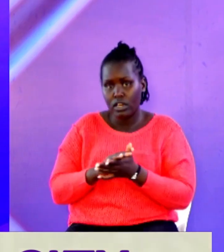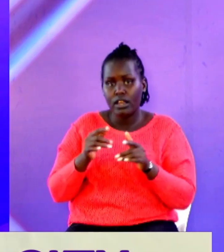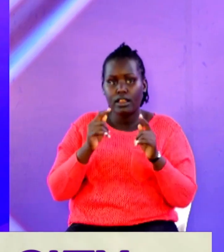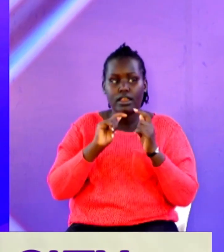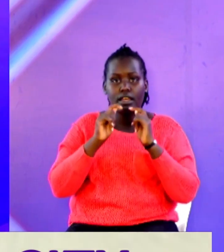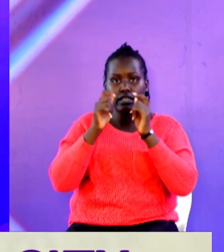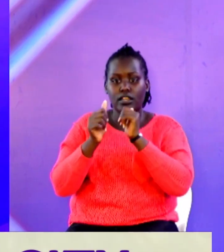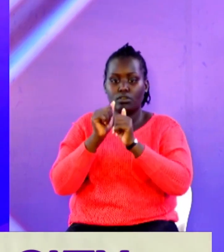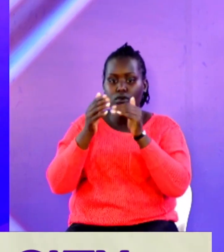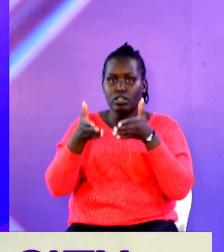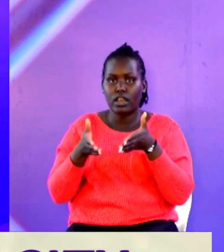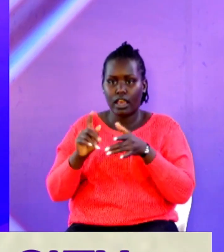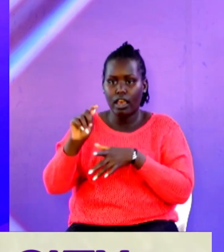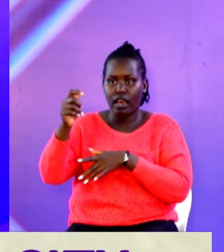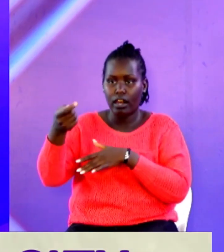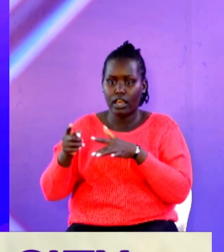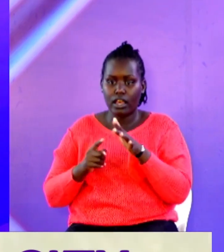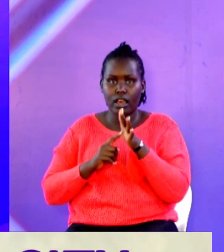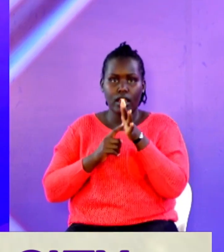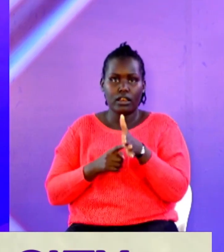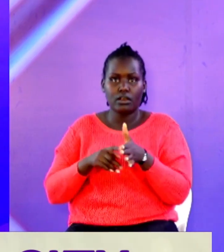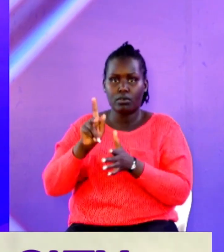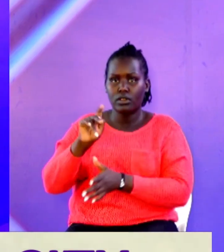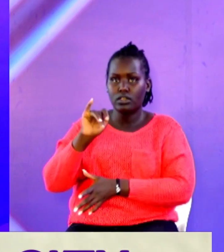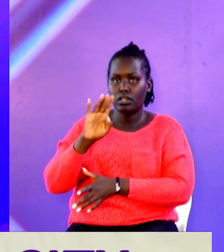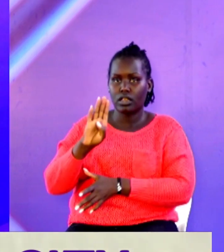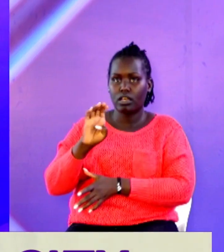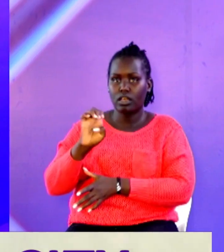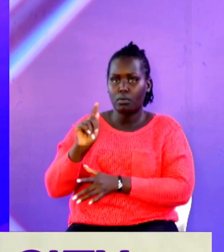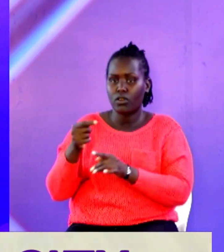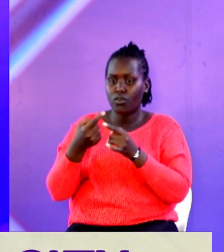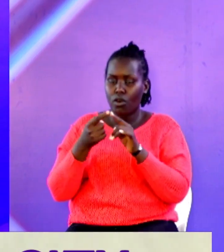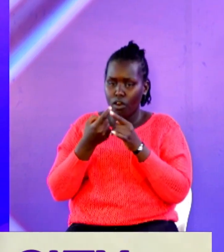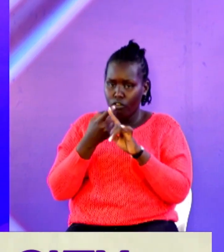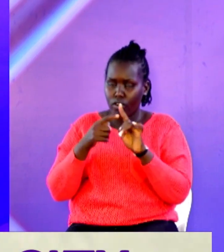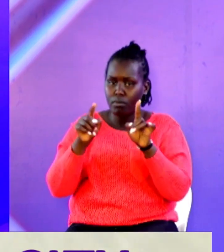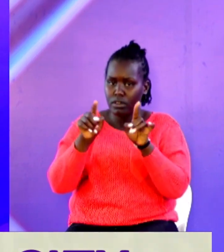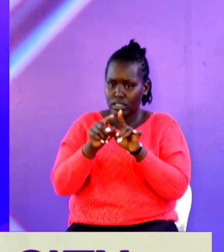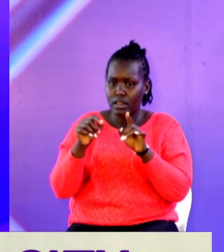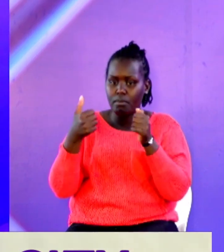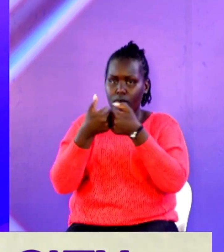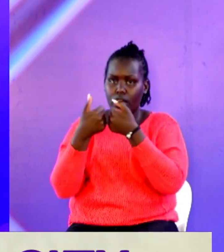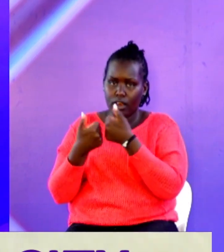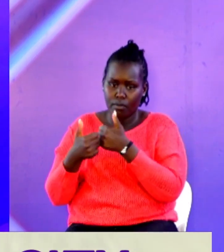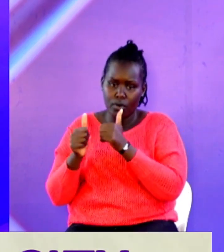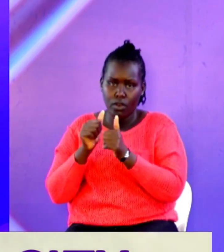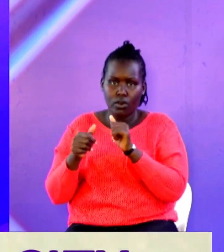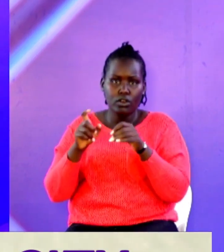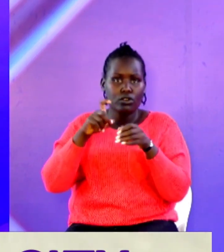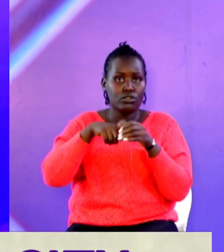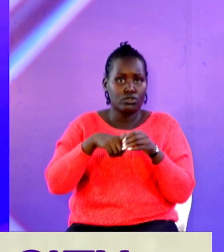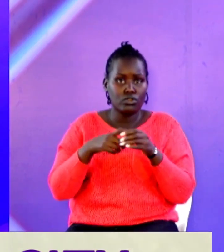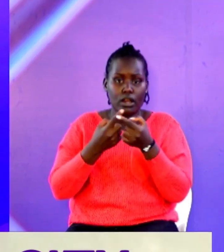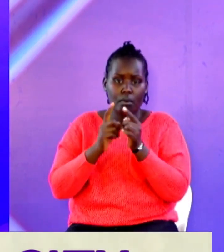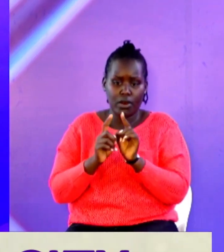have emerged here in Kenya, like Kibet, was from these the same games, of which he was to join St. Anthony, but due to